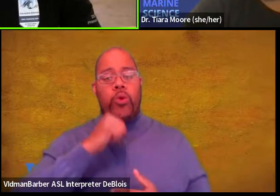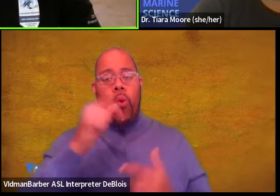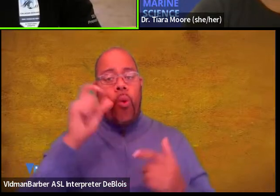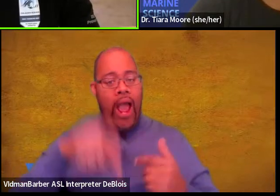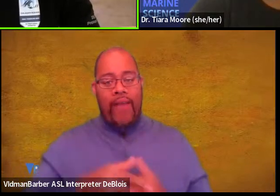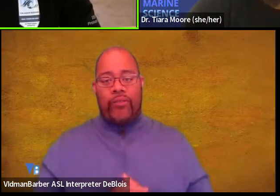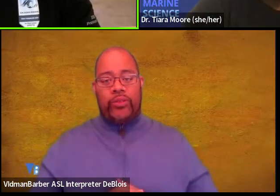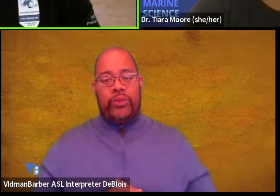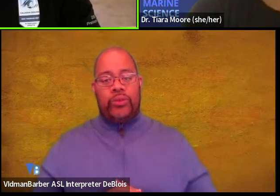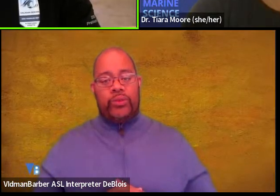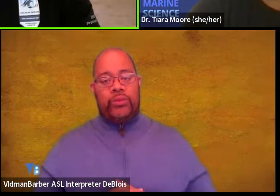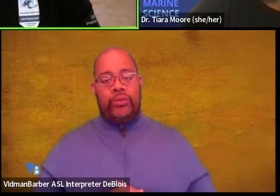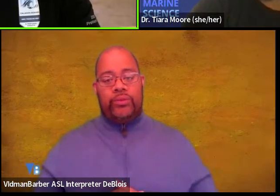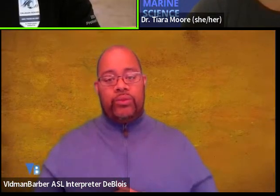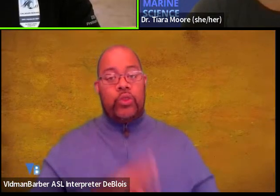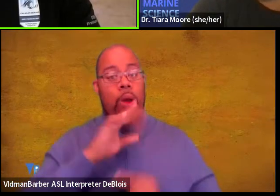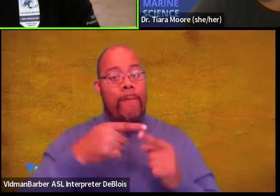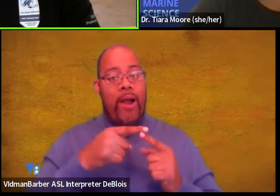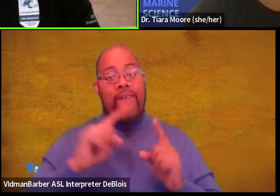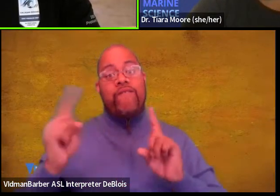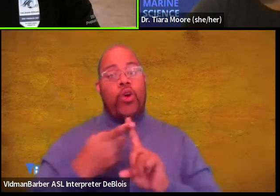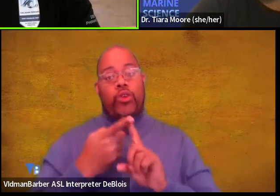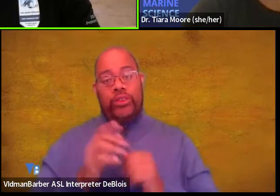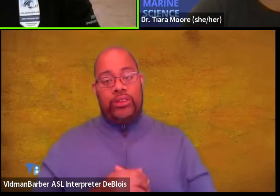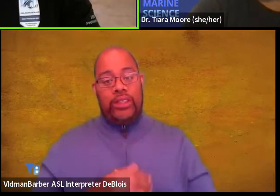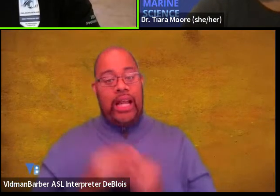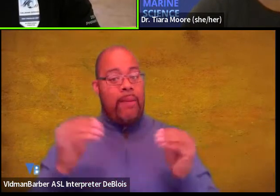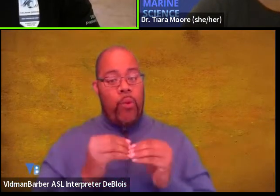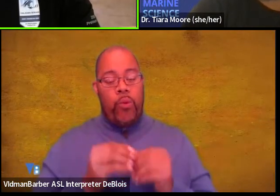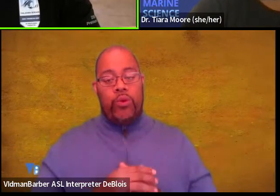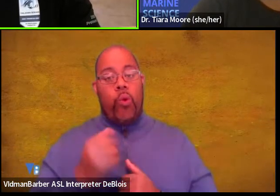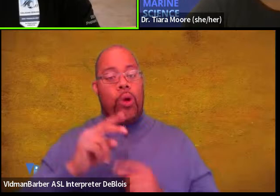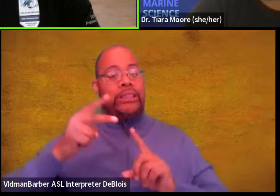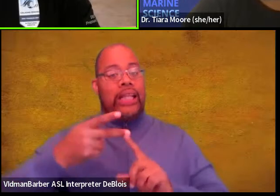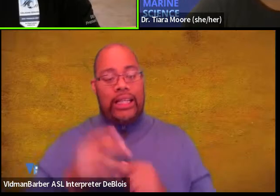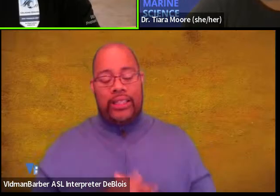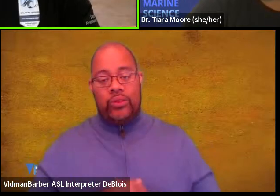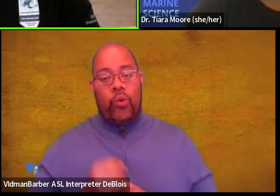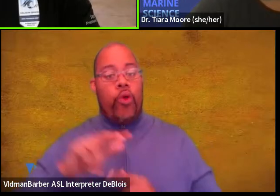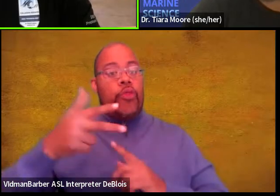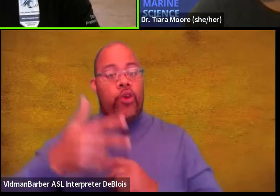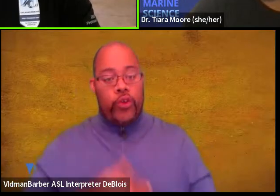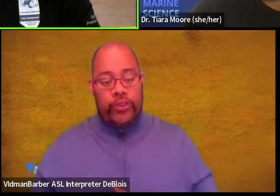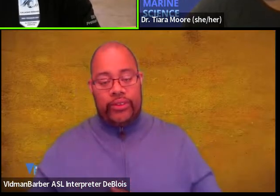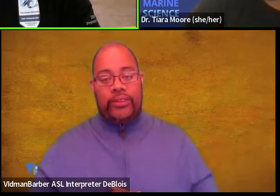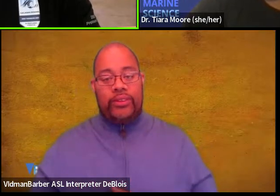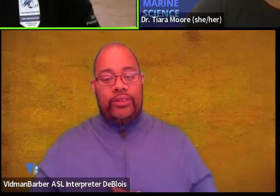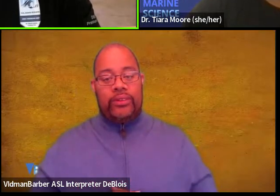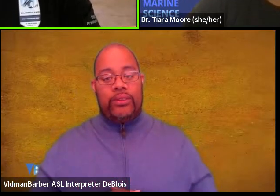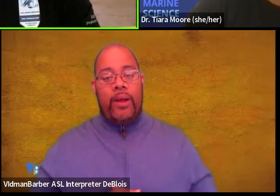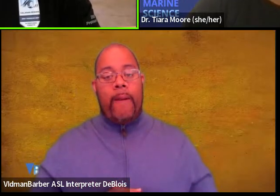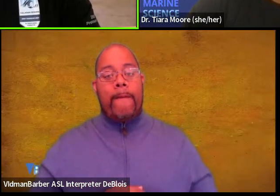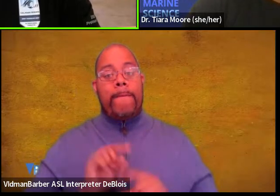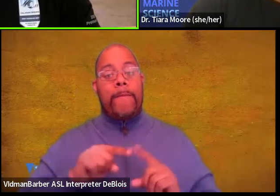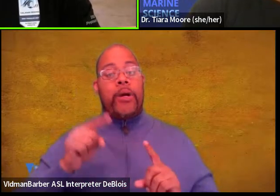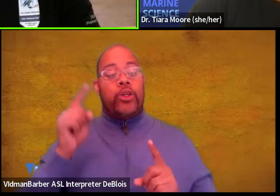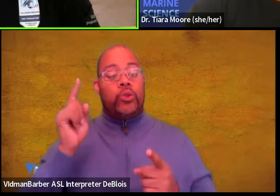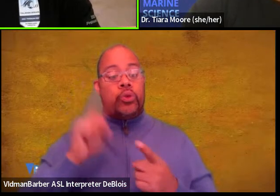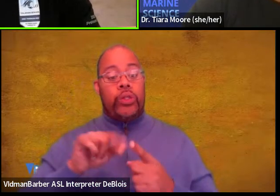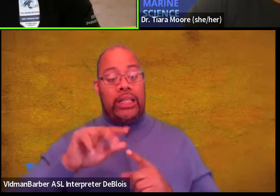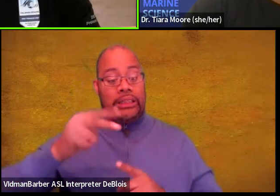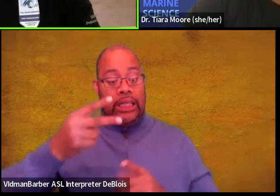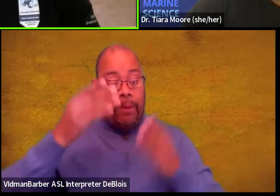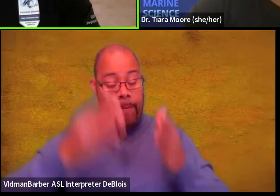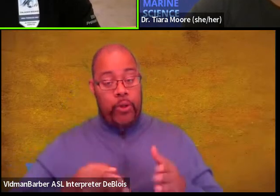have to talk about firsts anymore, or seconds, or thirds, but to that